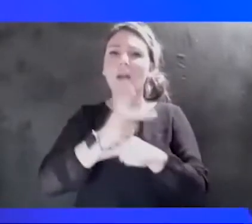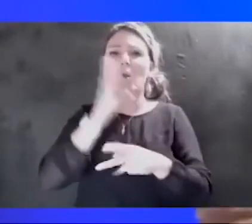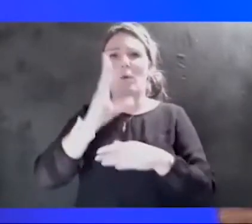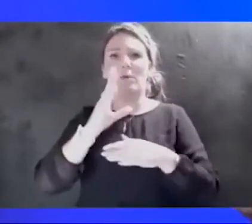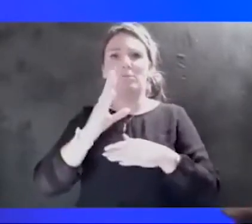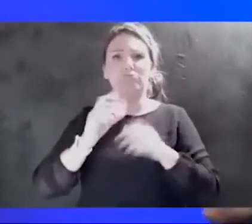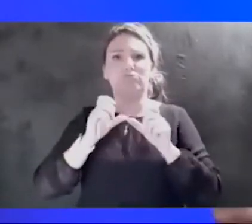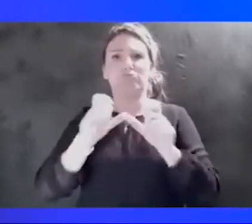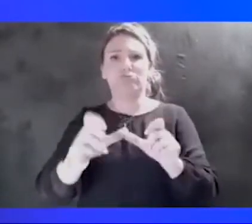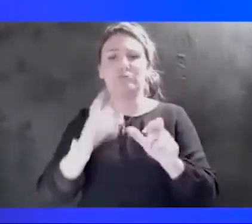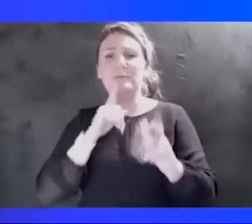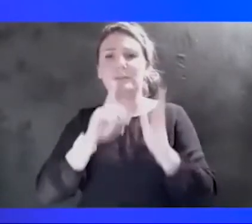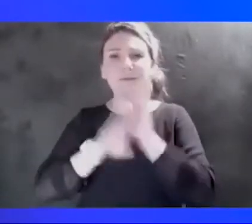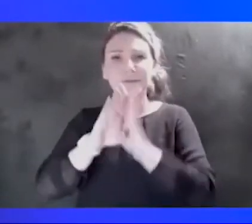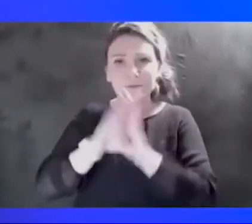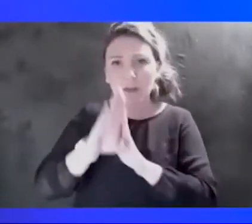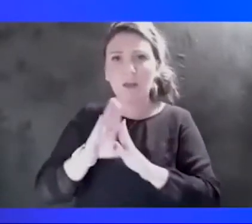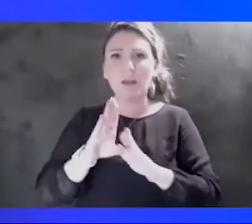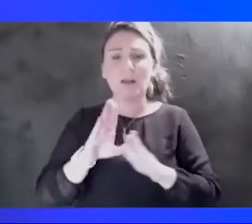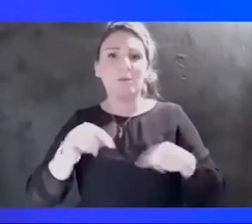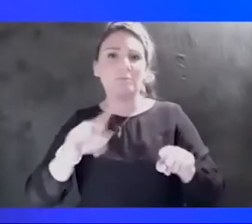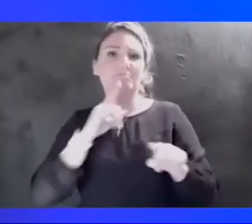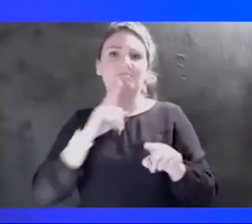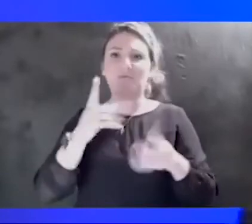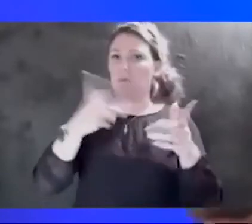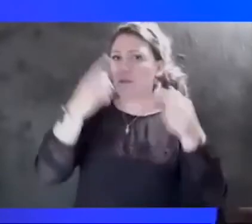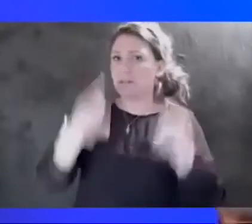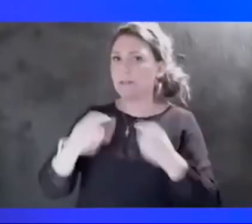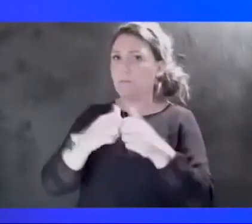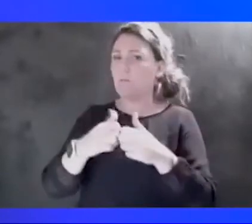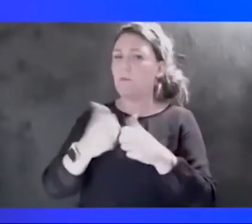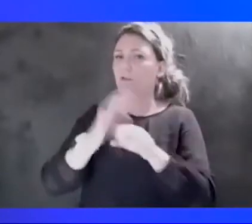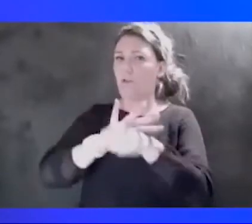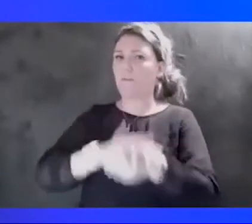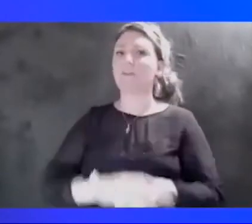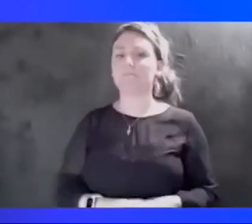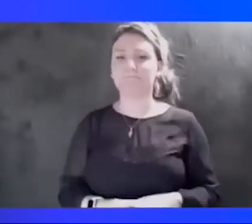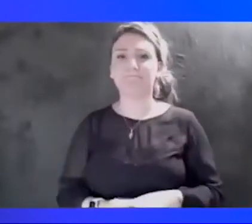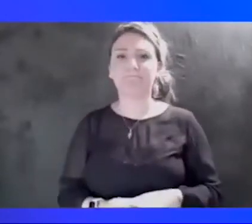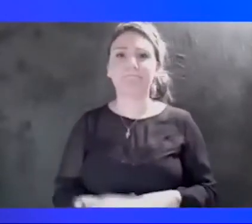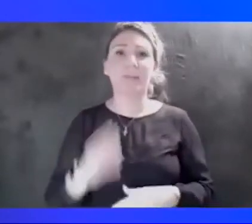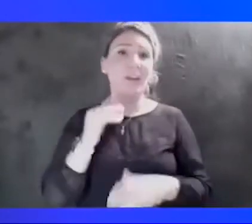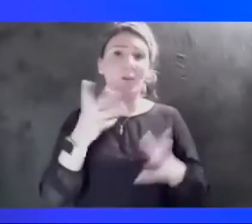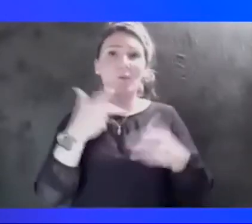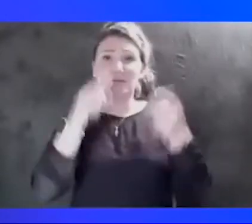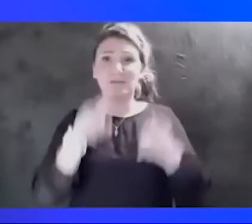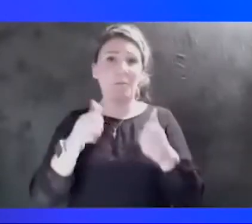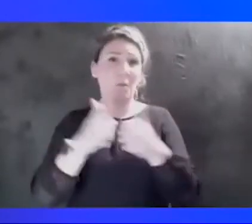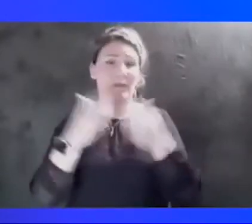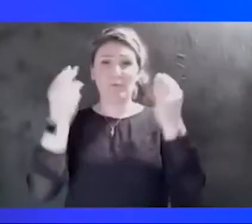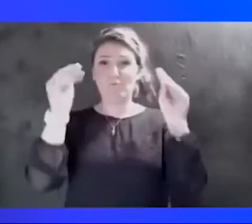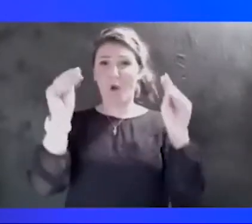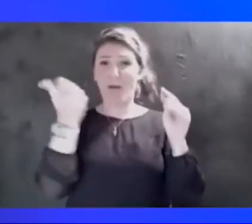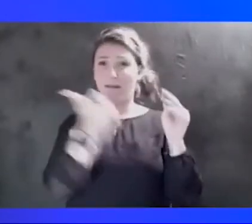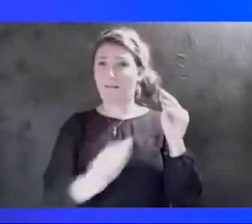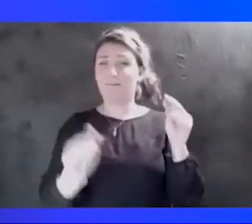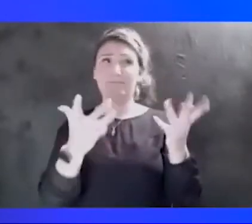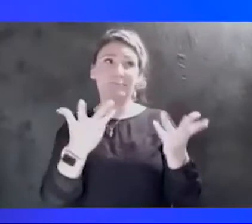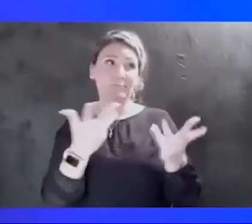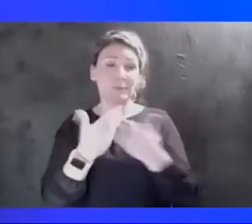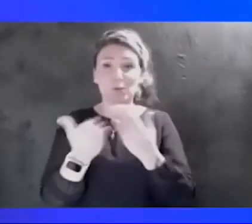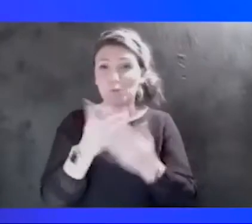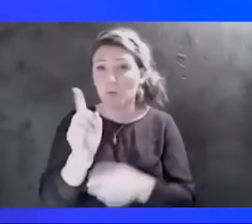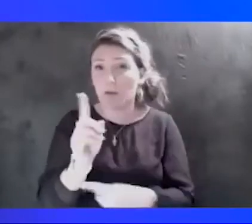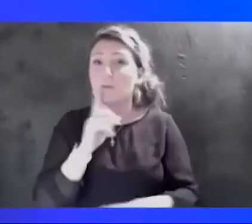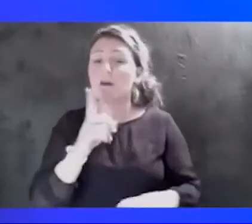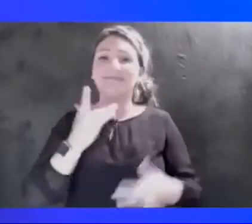developed as a result of what's happened with COVID and what's happening with the marketplace in general. So I'm excited too. I'm like